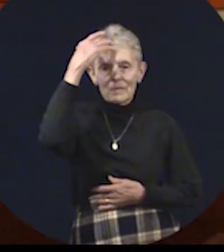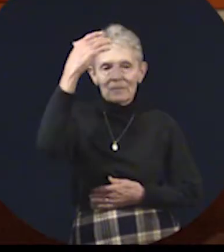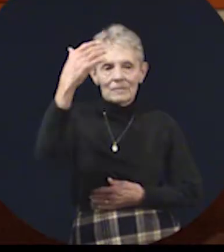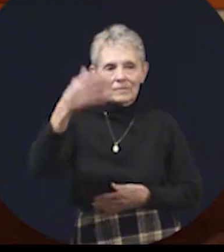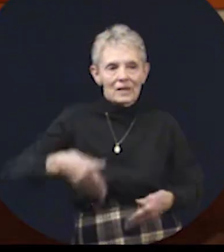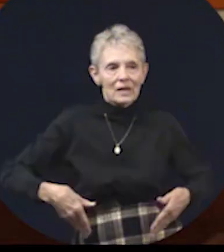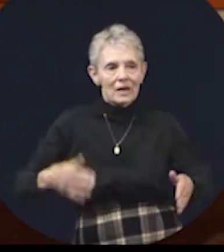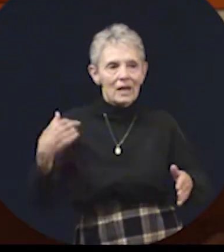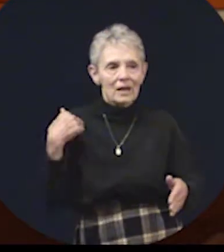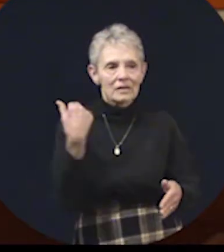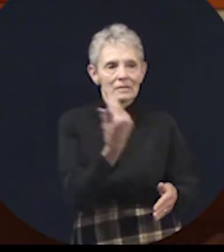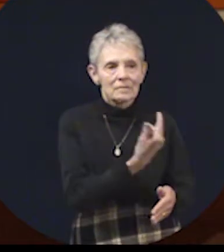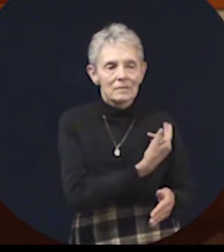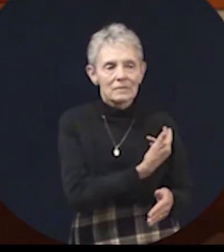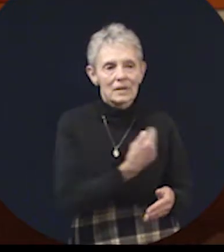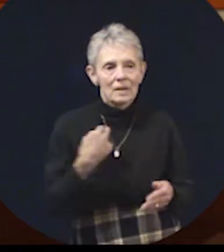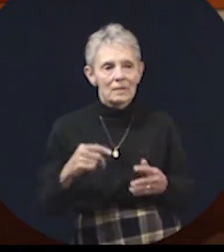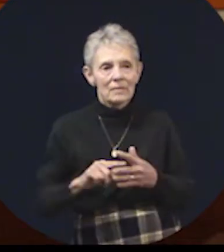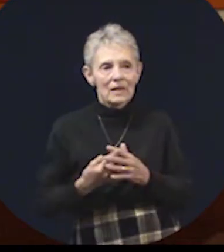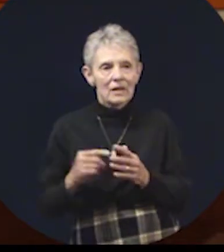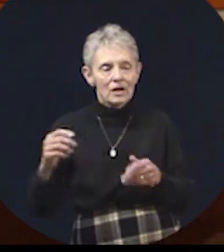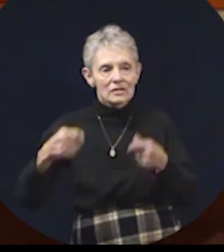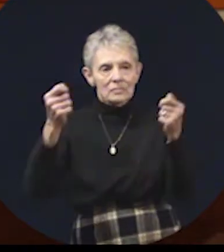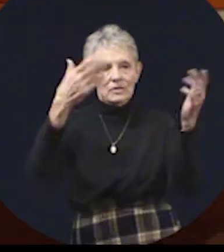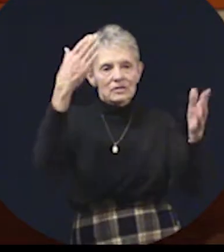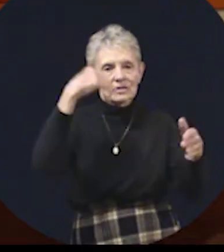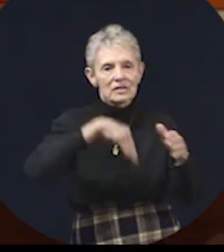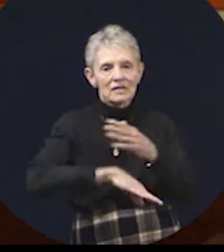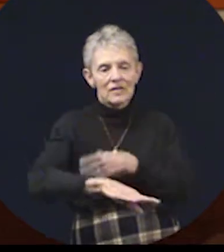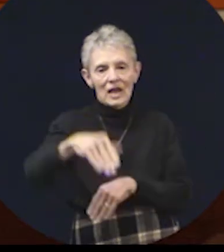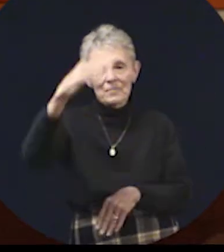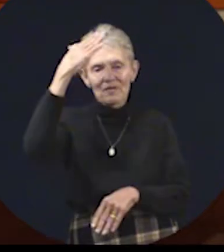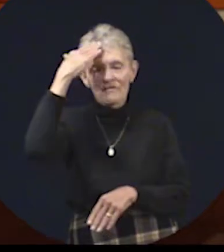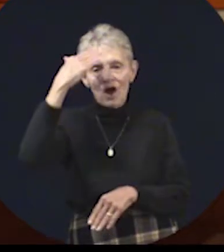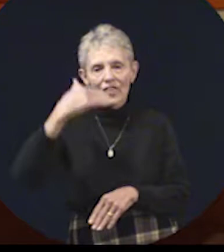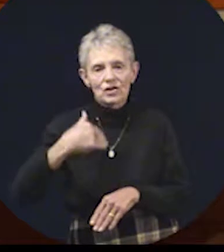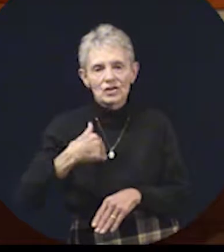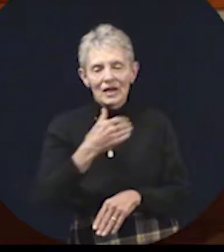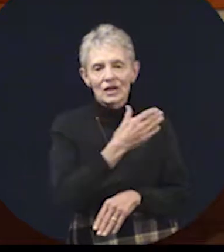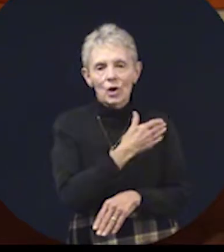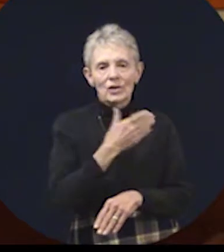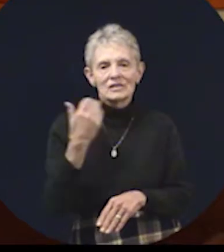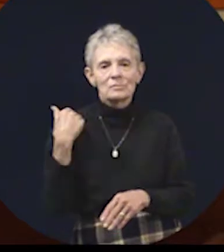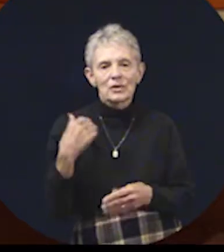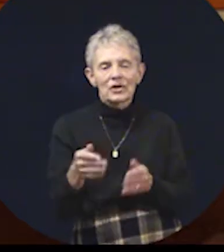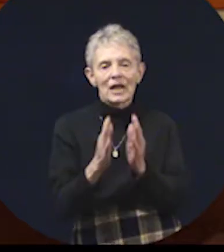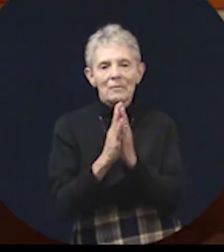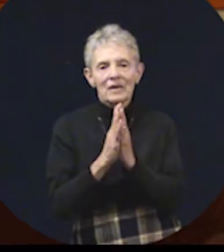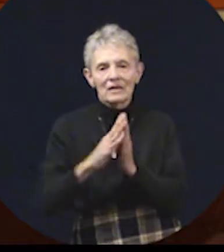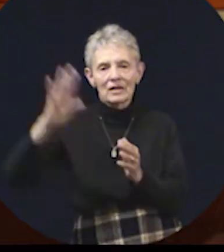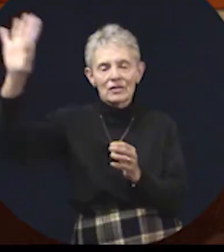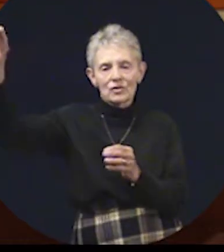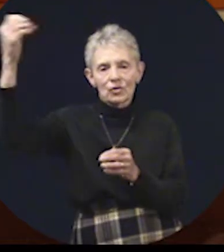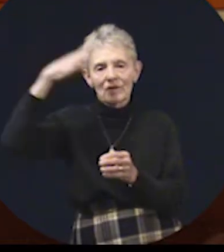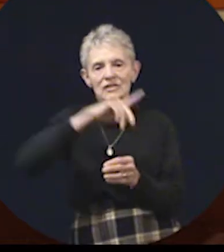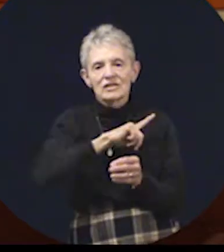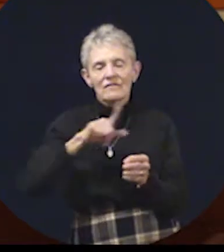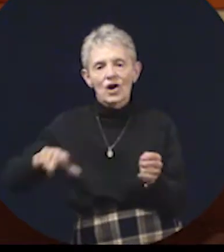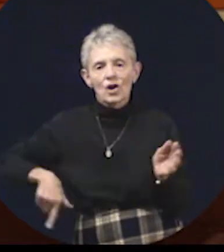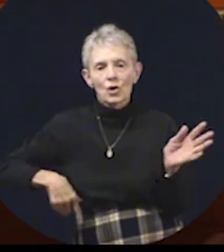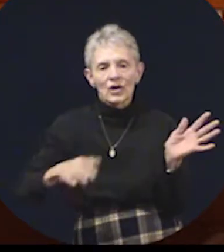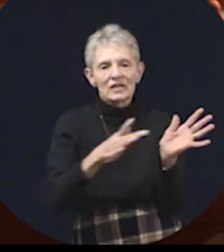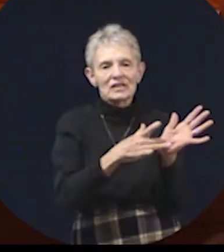Let us begin our celebration in the name of the Father, and of the Son, and of the Holy Spirit. Amen. The grace of our Lord Jesus